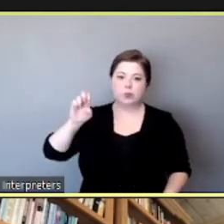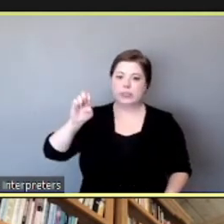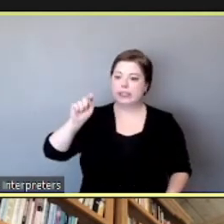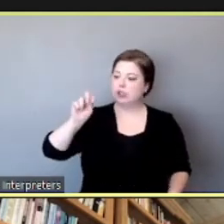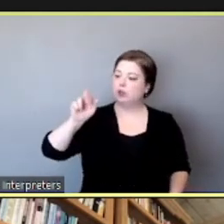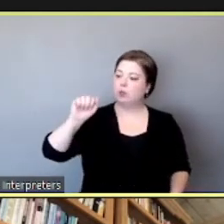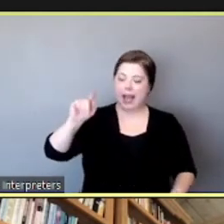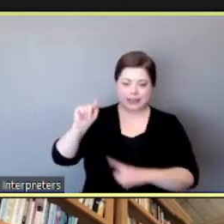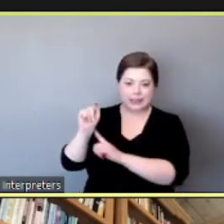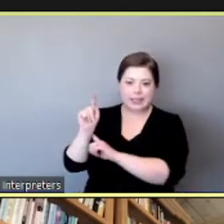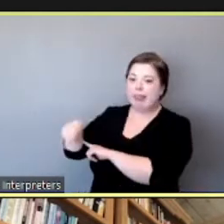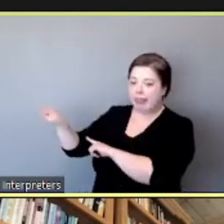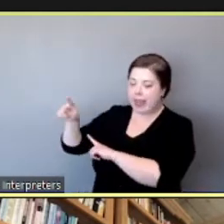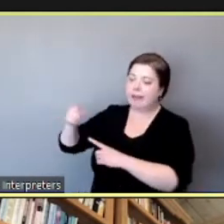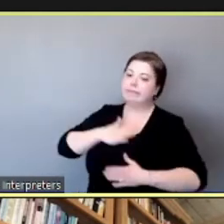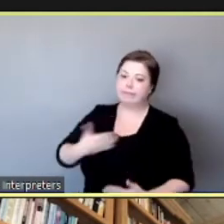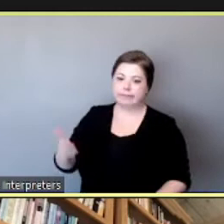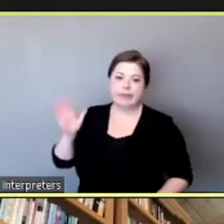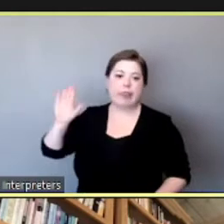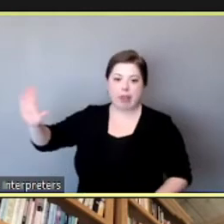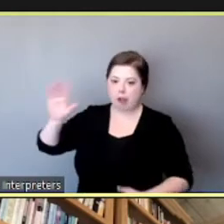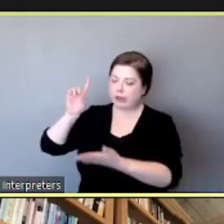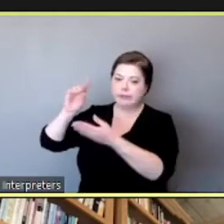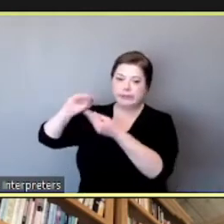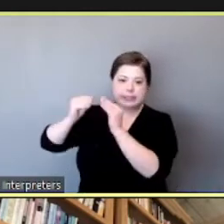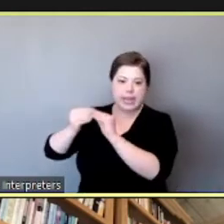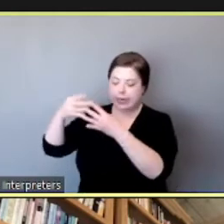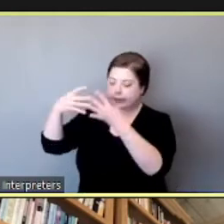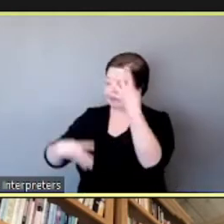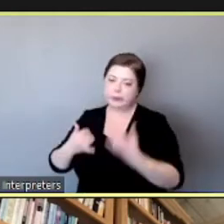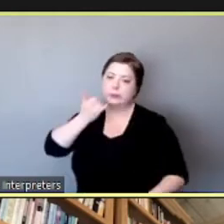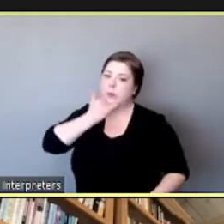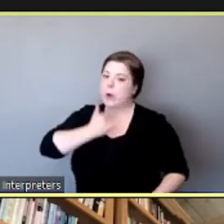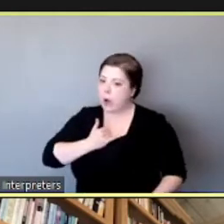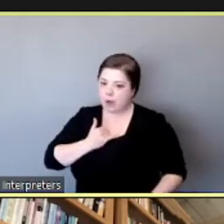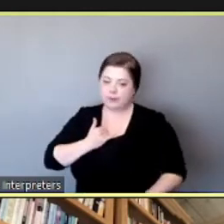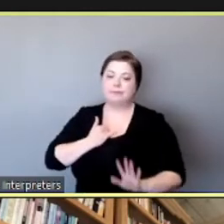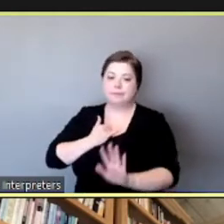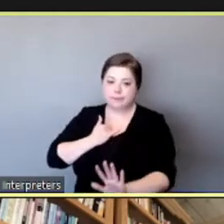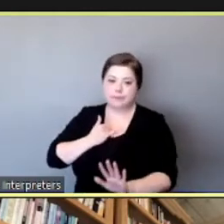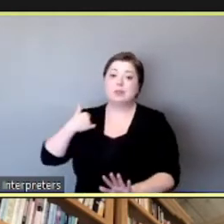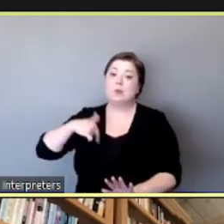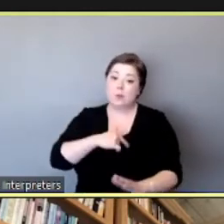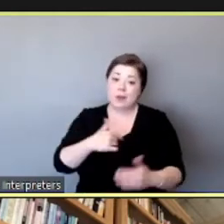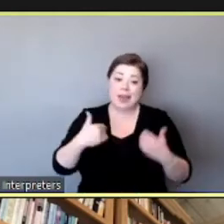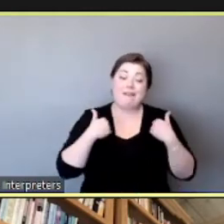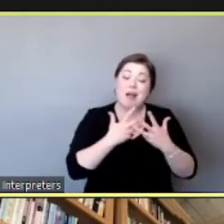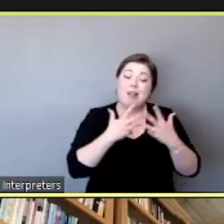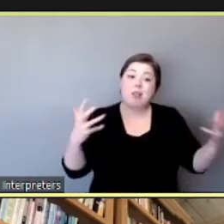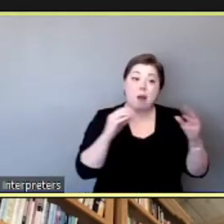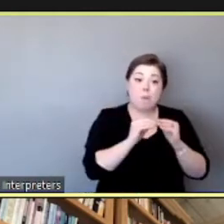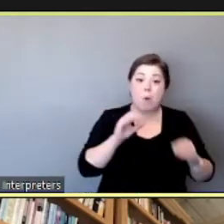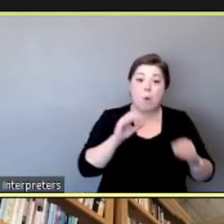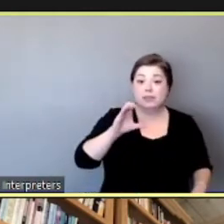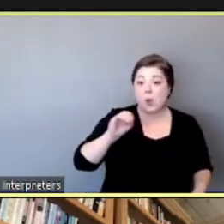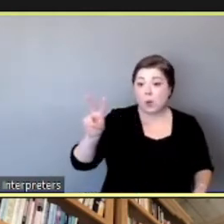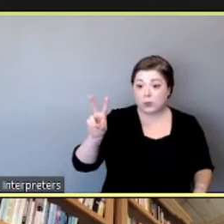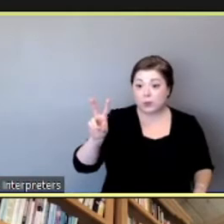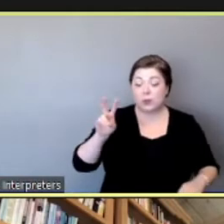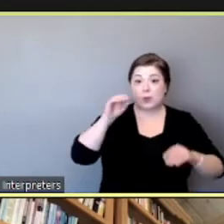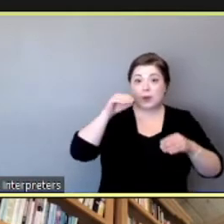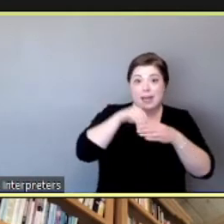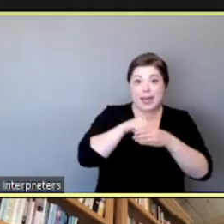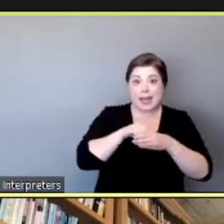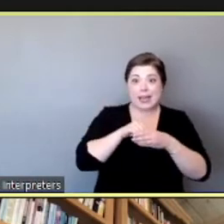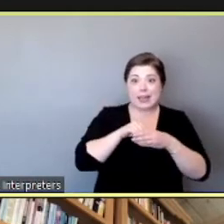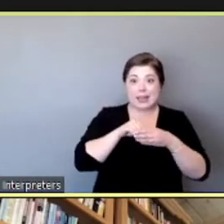data was flawed. And in fact, we have a lot more carbon dioxide in the air we breathe out than the